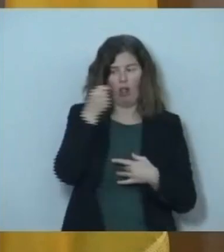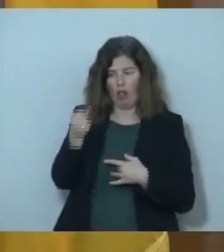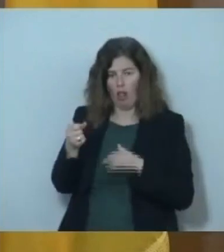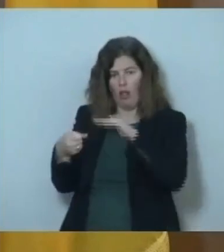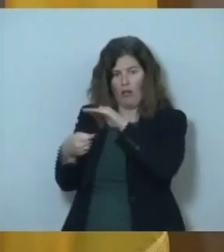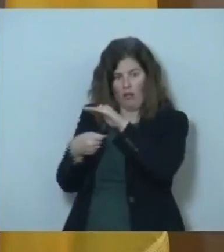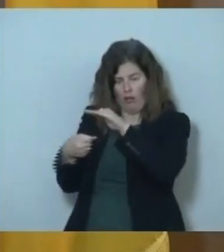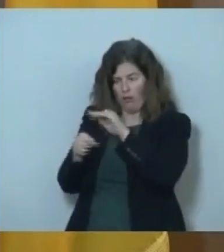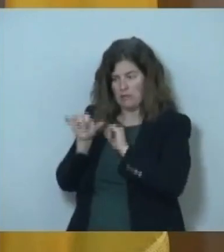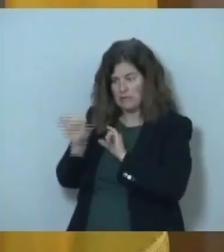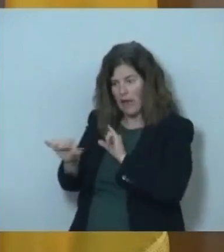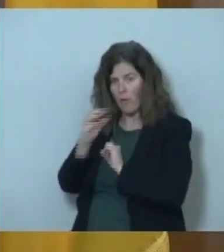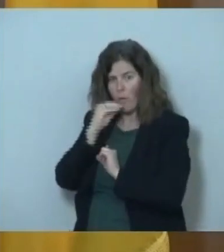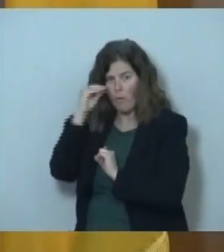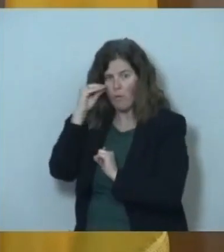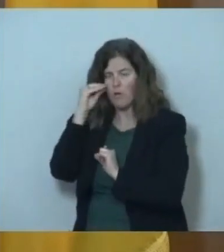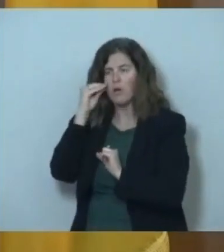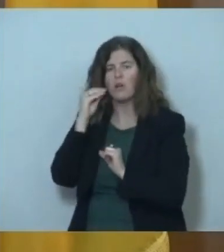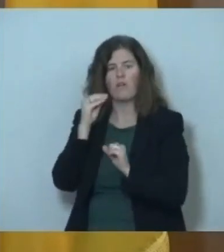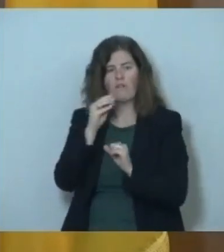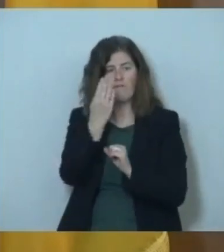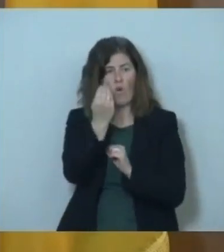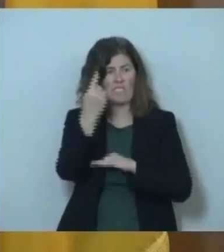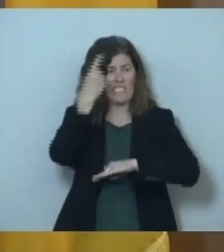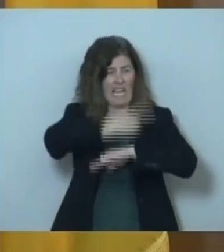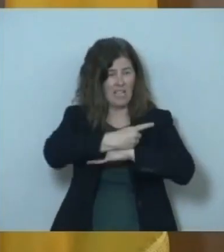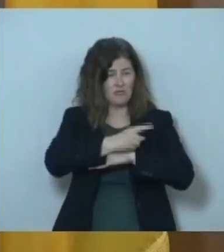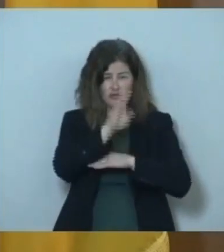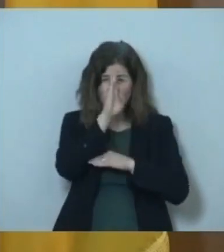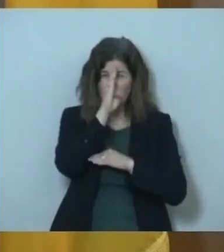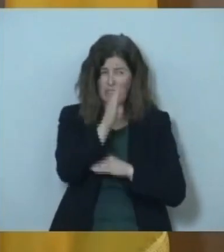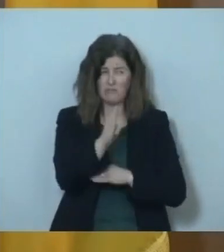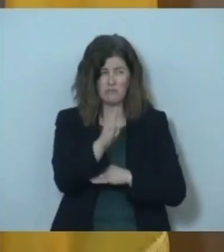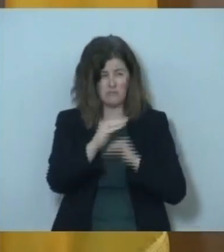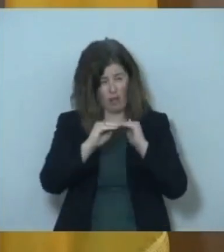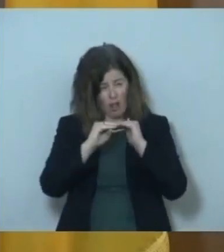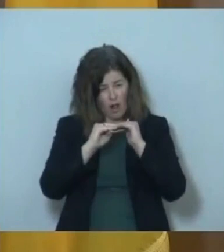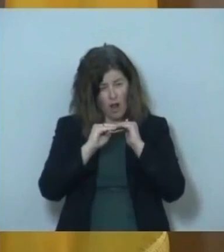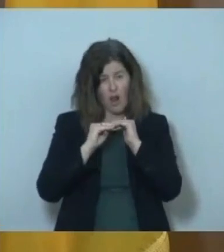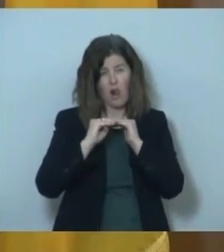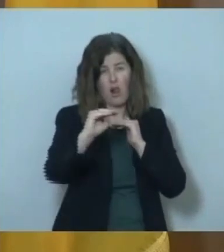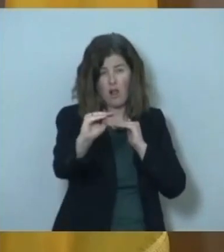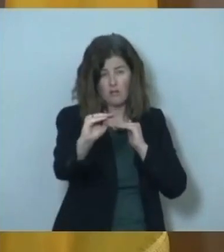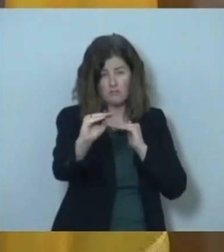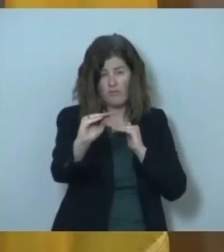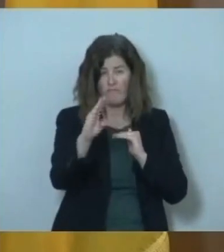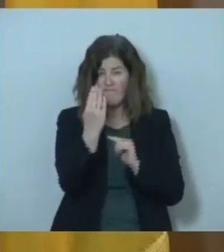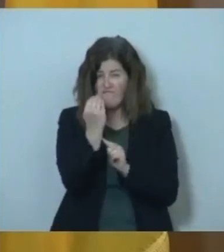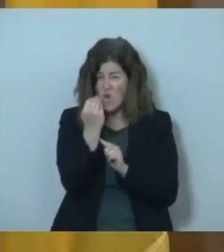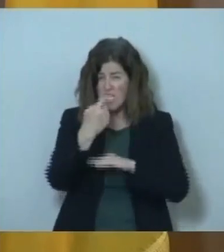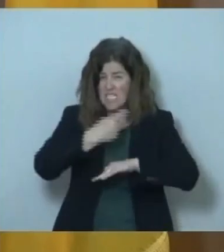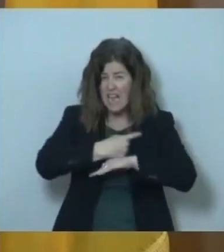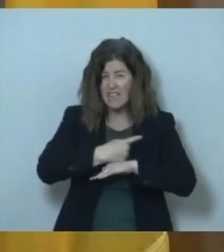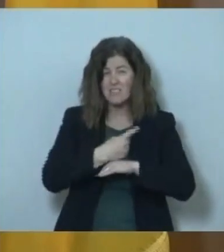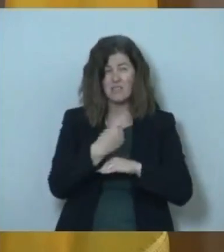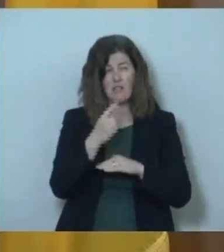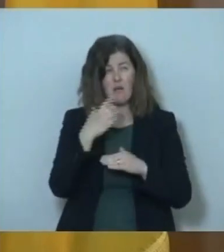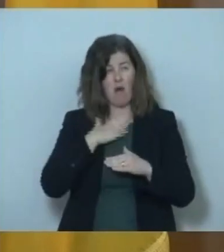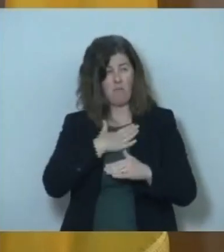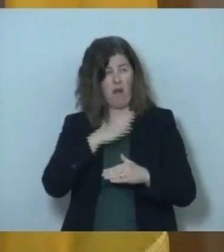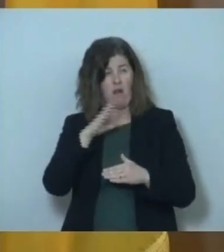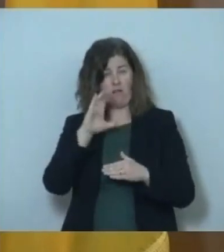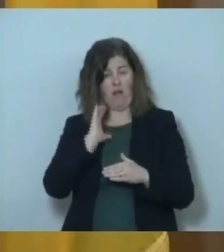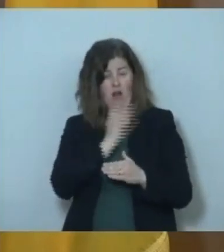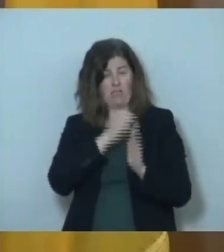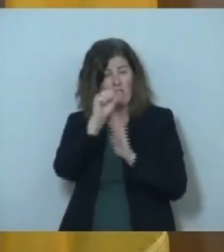of days that the CDC identified, then when you have 14 straight days where your cases decline, then you